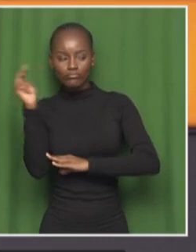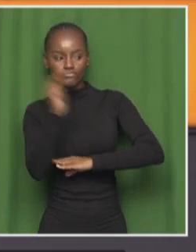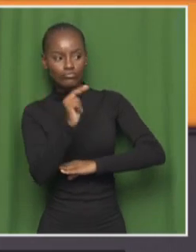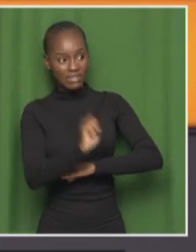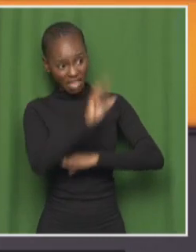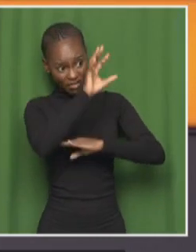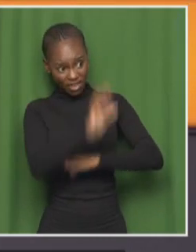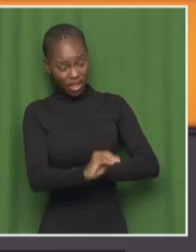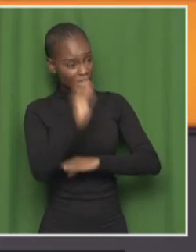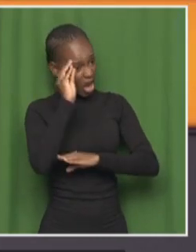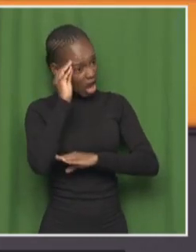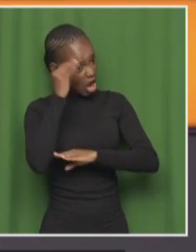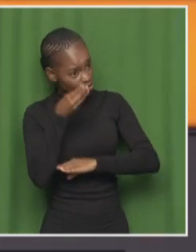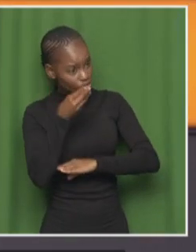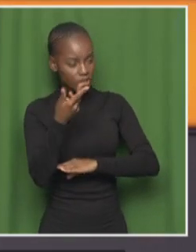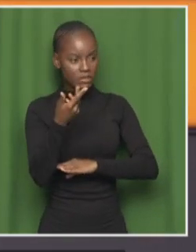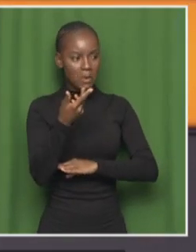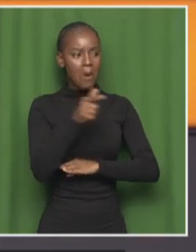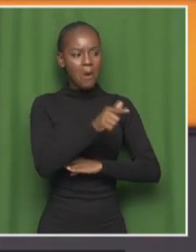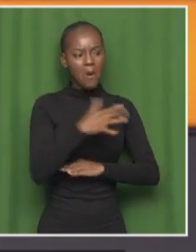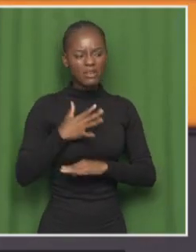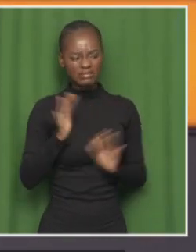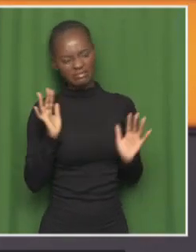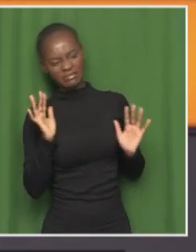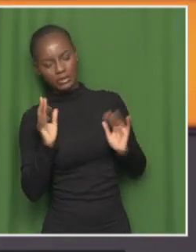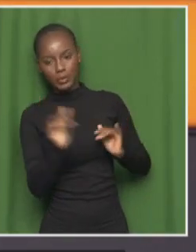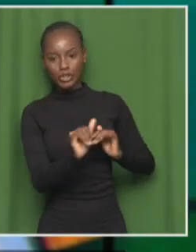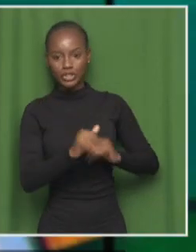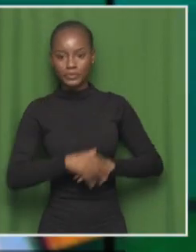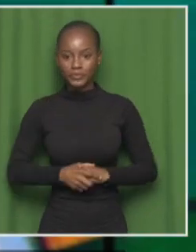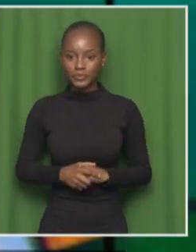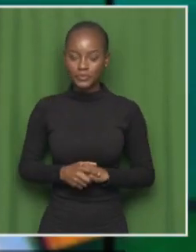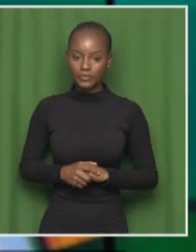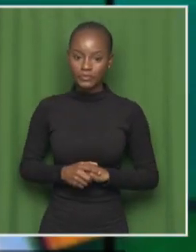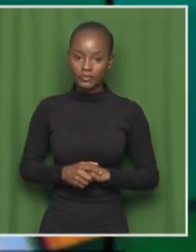quite interested, or is there a spike in interest in this sport?